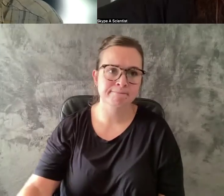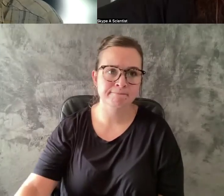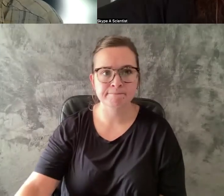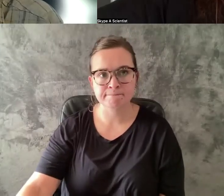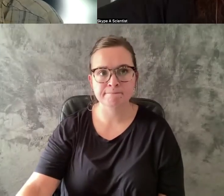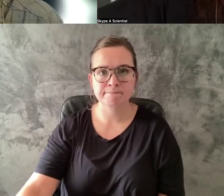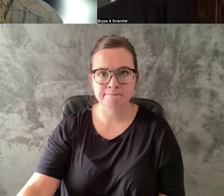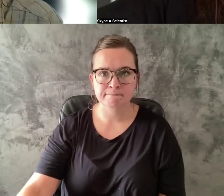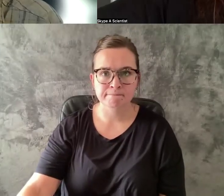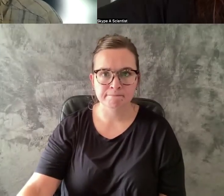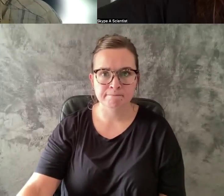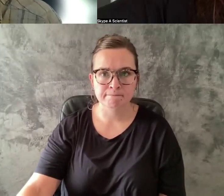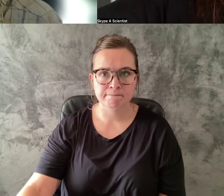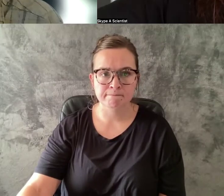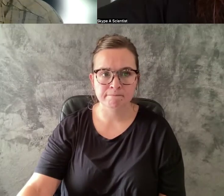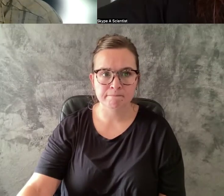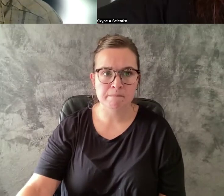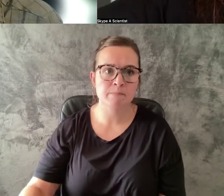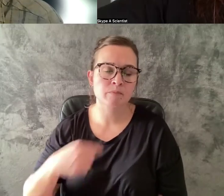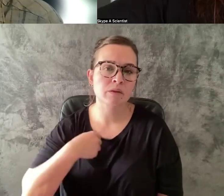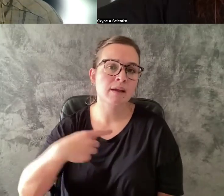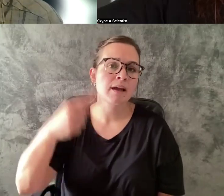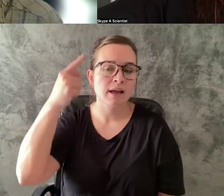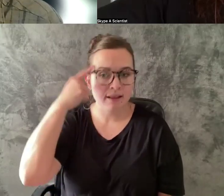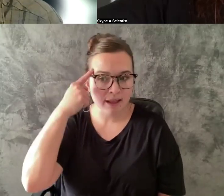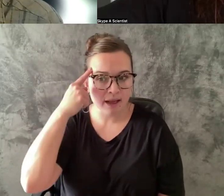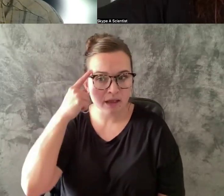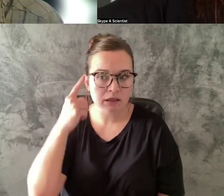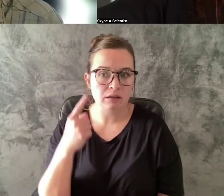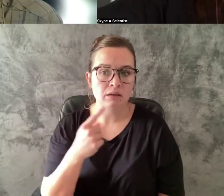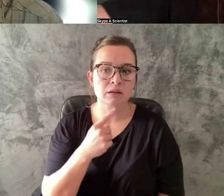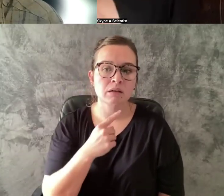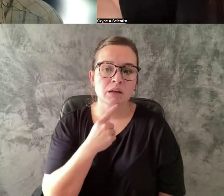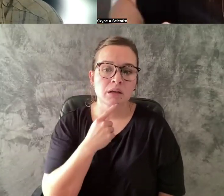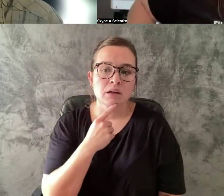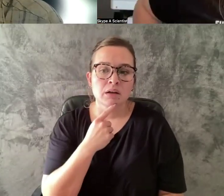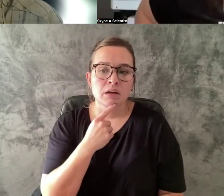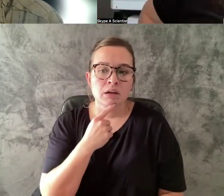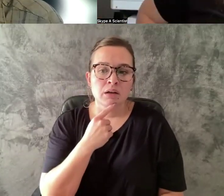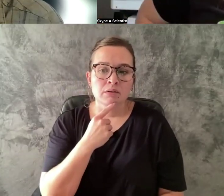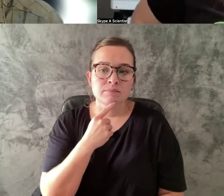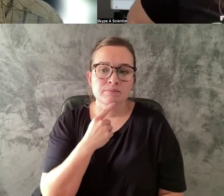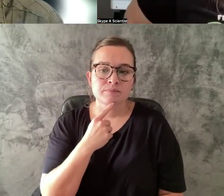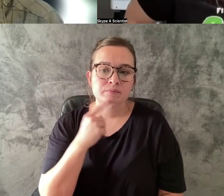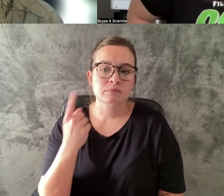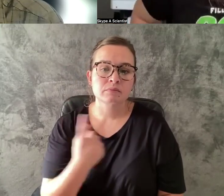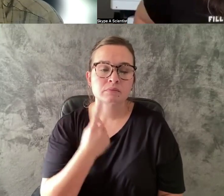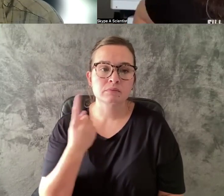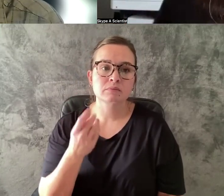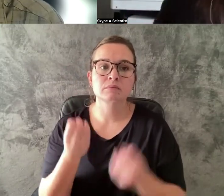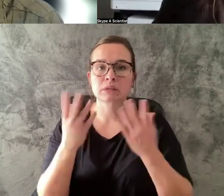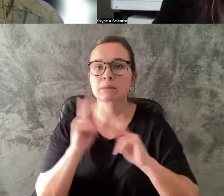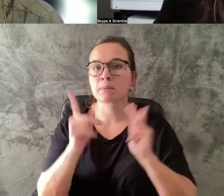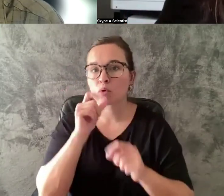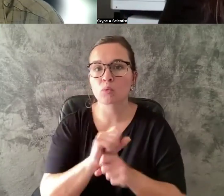aspects? I think that something that a lot of people who work